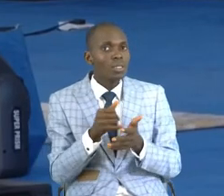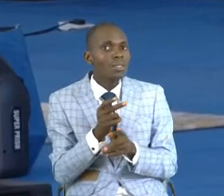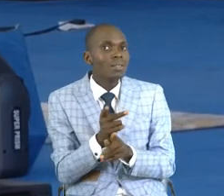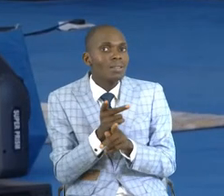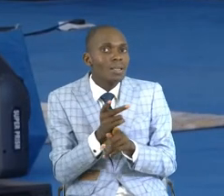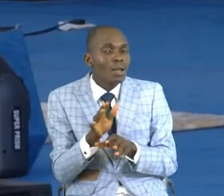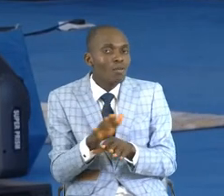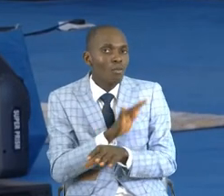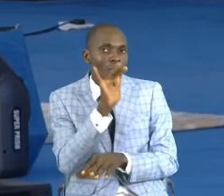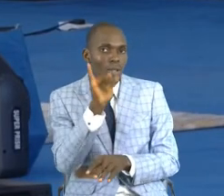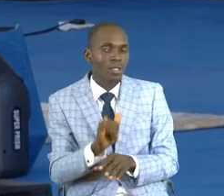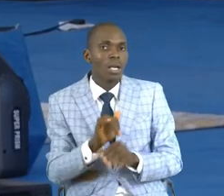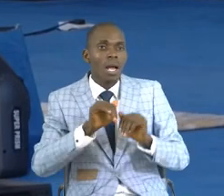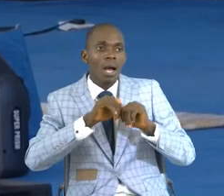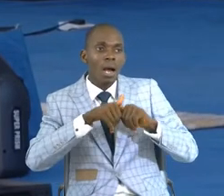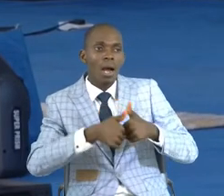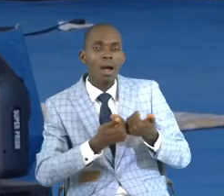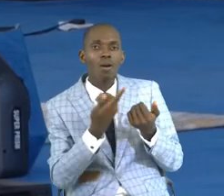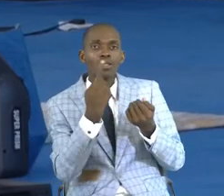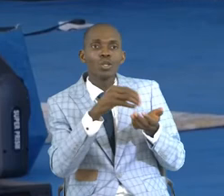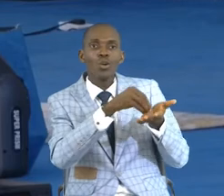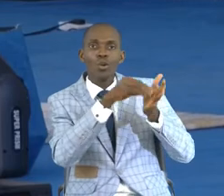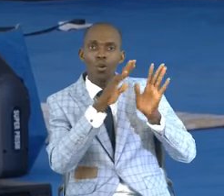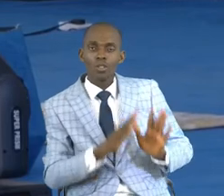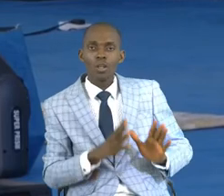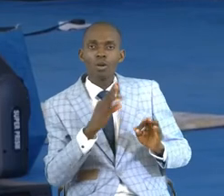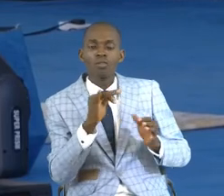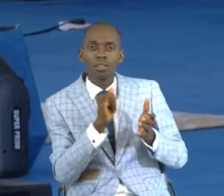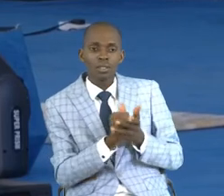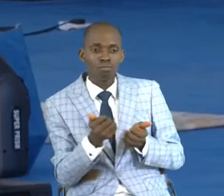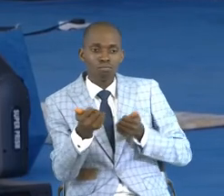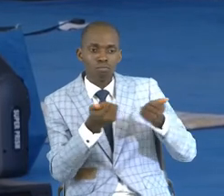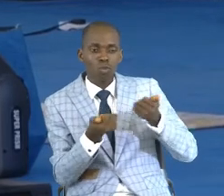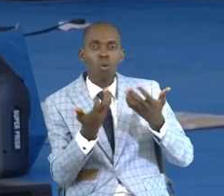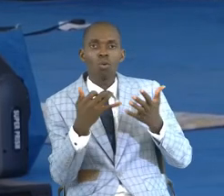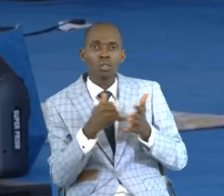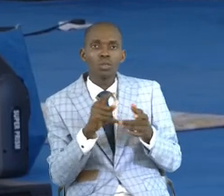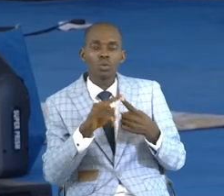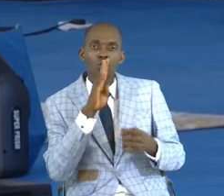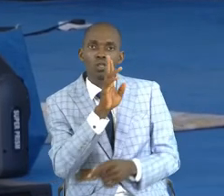owner wants that car to be used, and the body